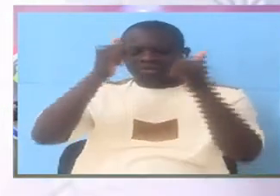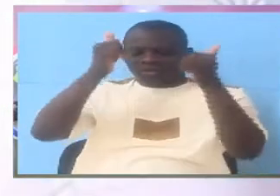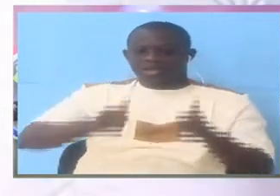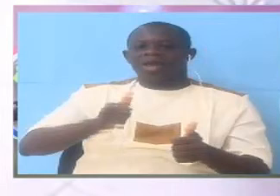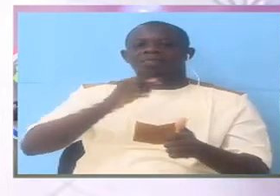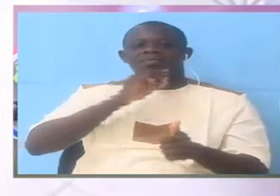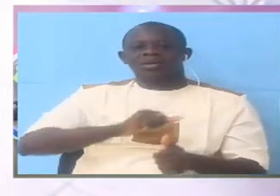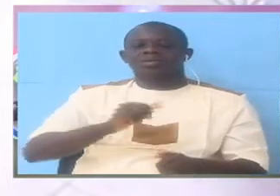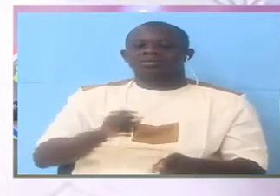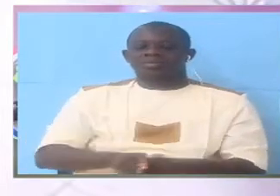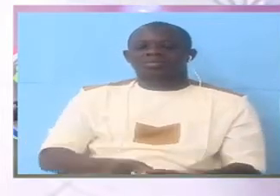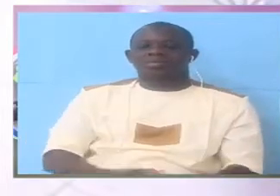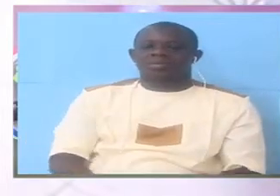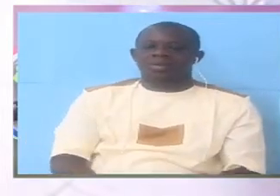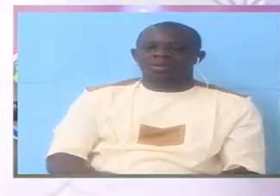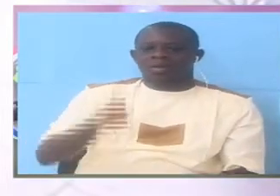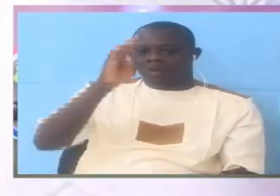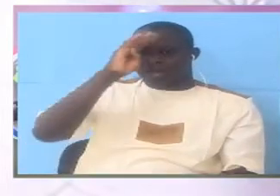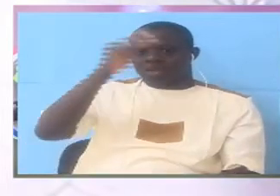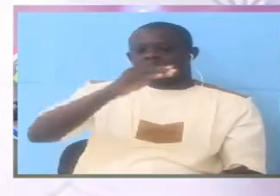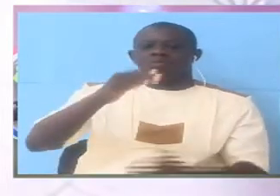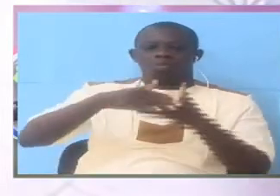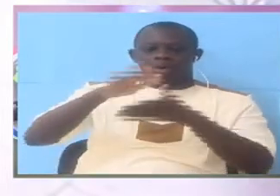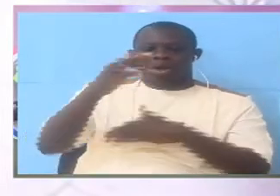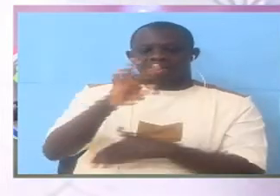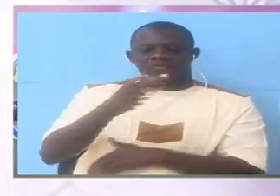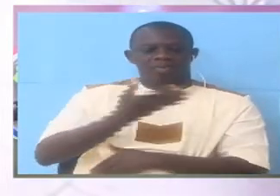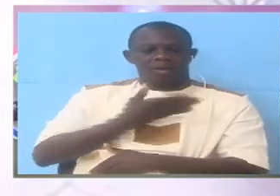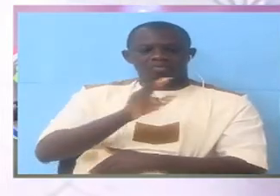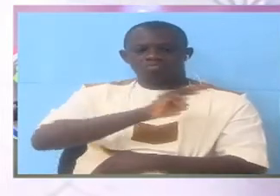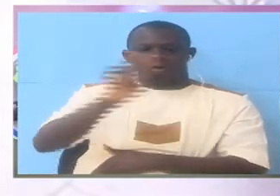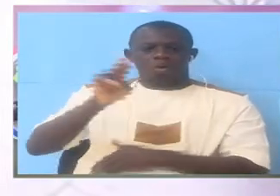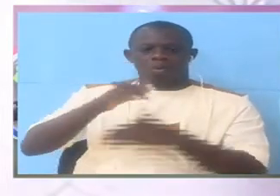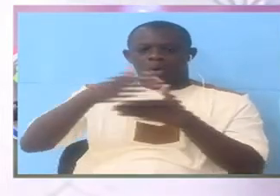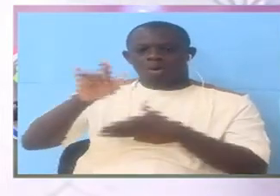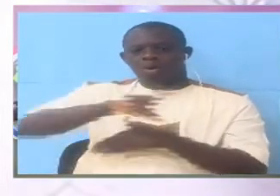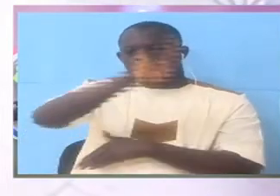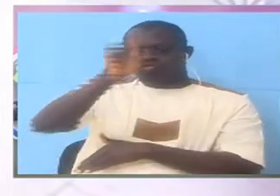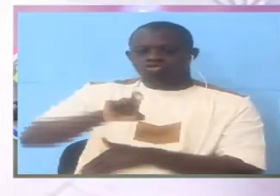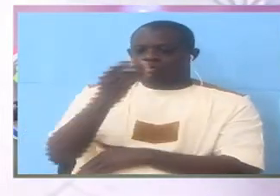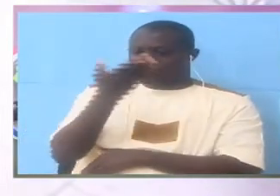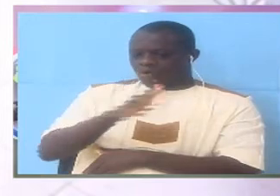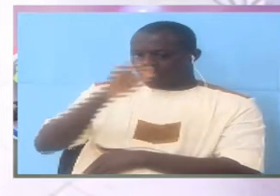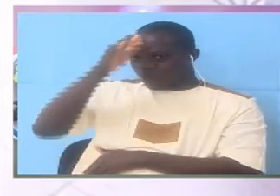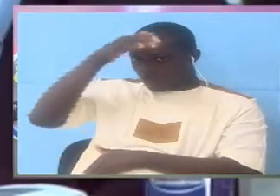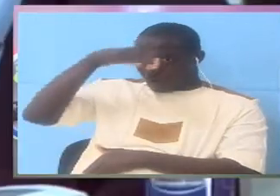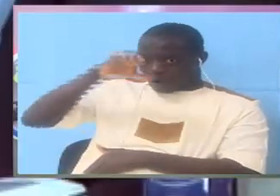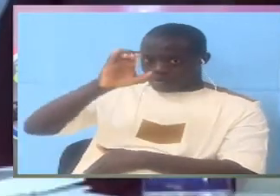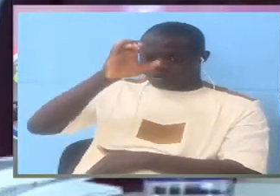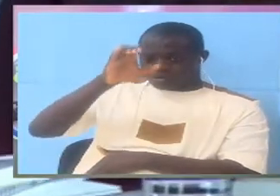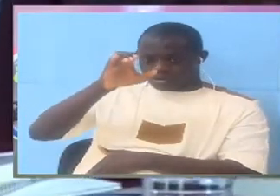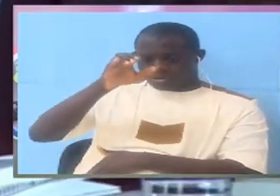very much. There are no further questions from the Commission.